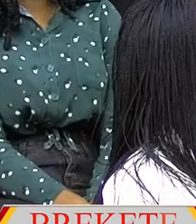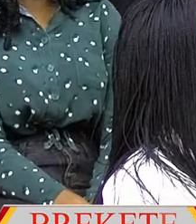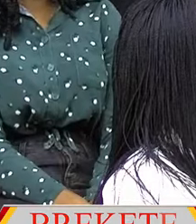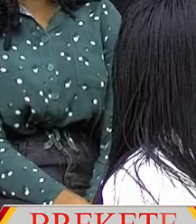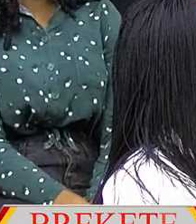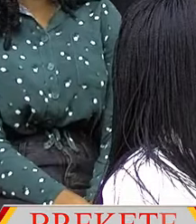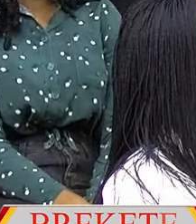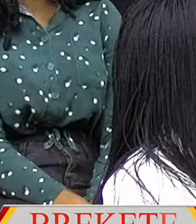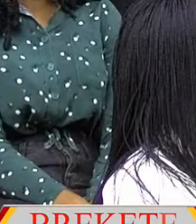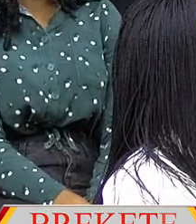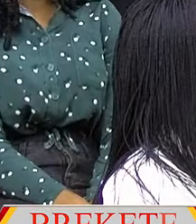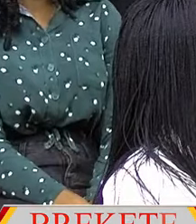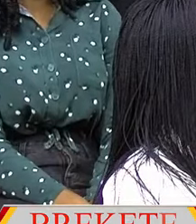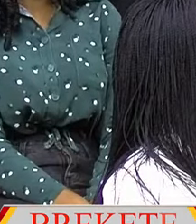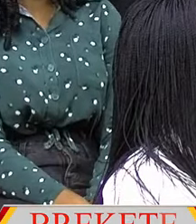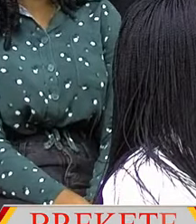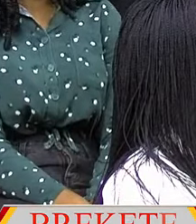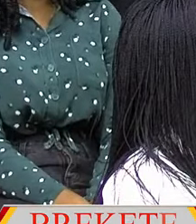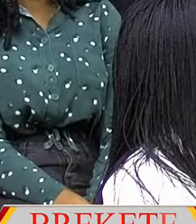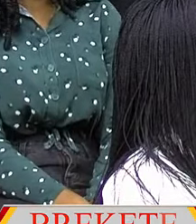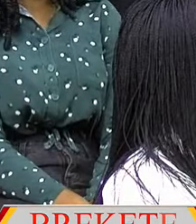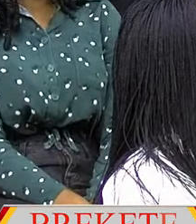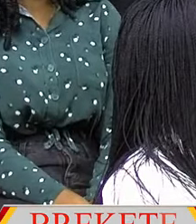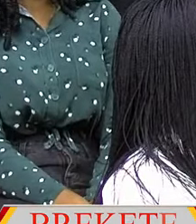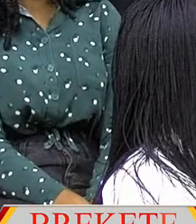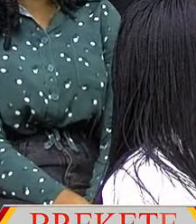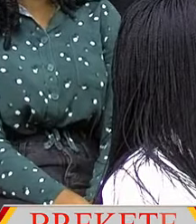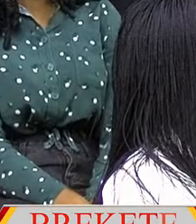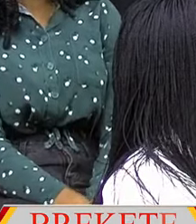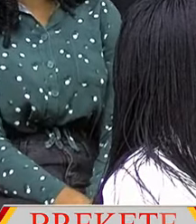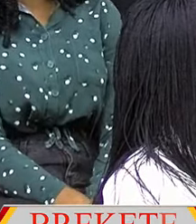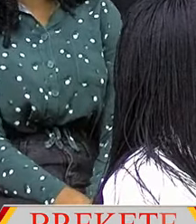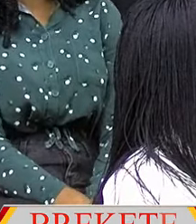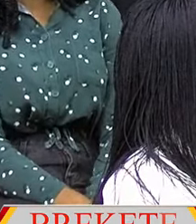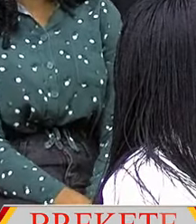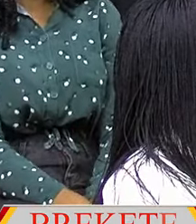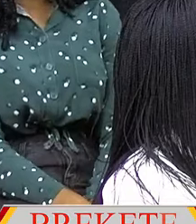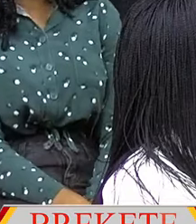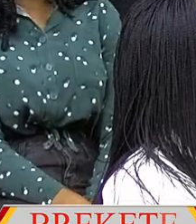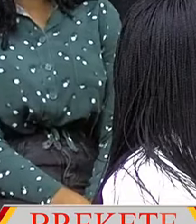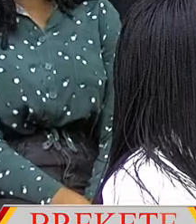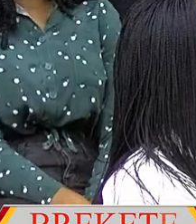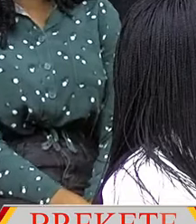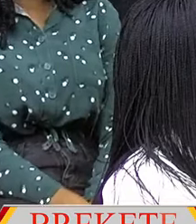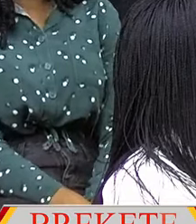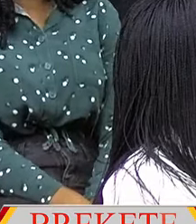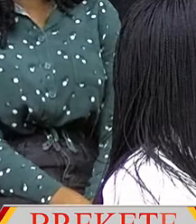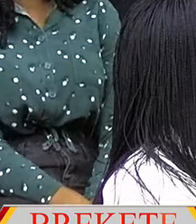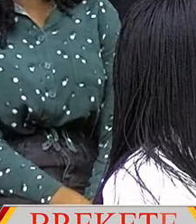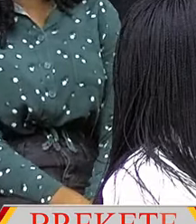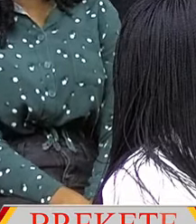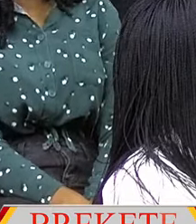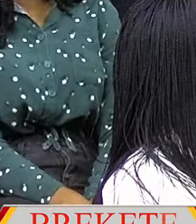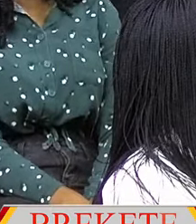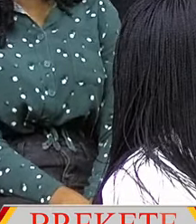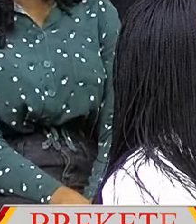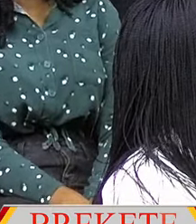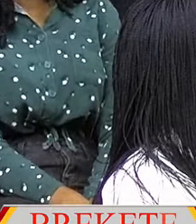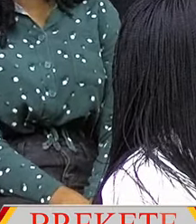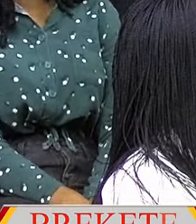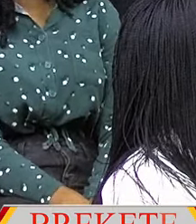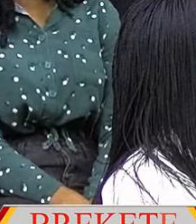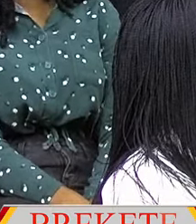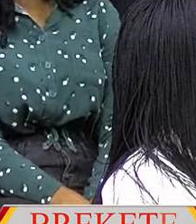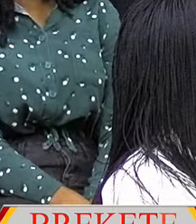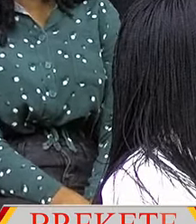moonlight story you not tell. So now real truth. It they happen. Now, when I